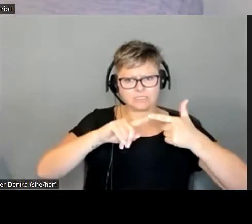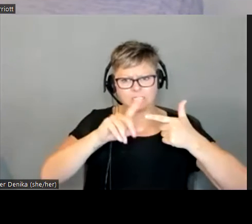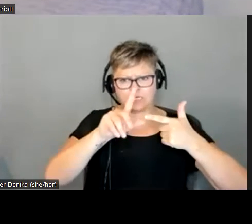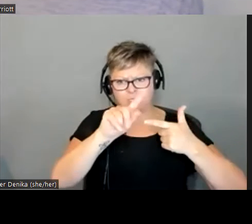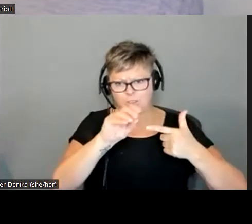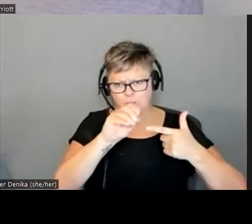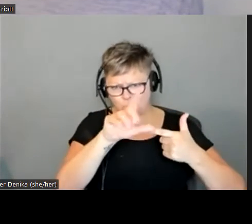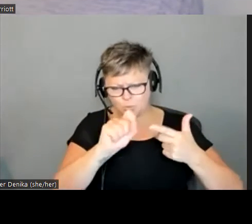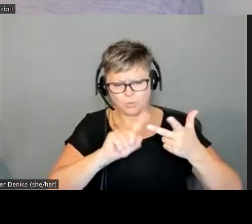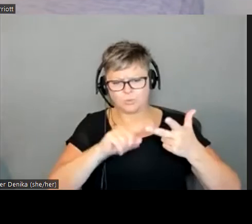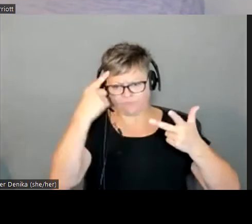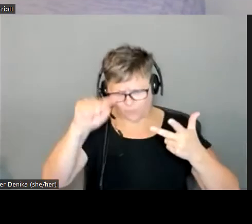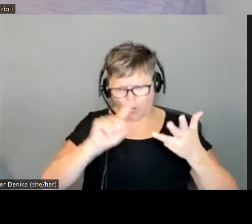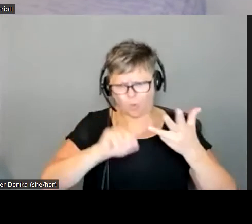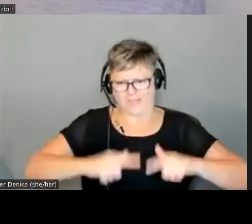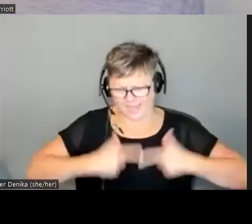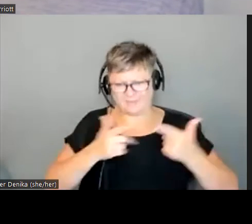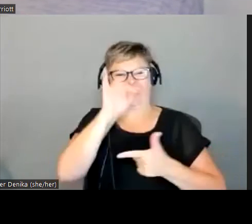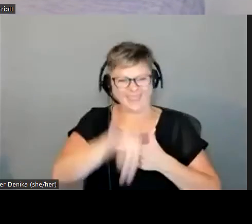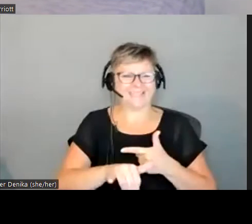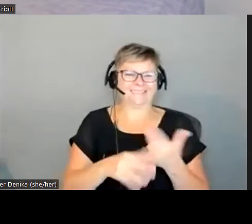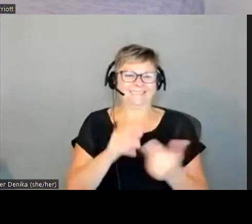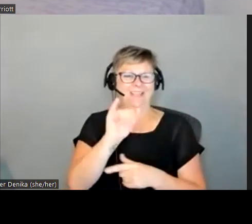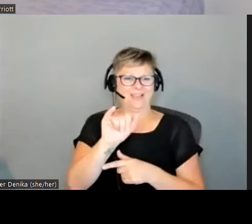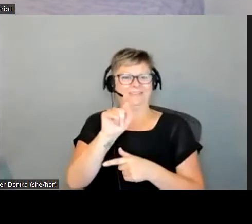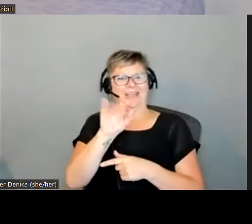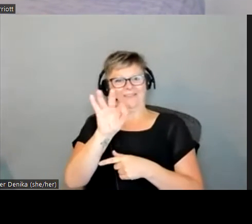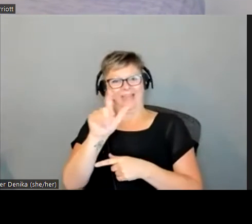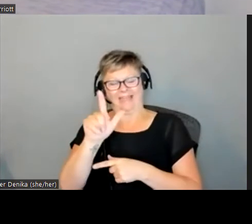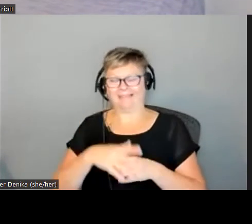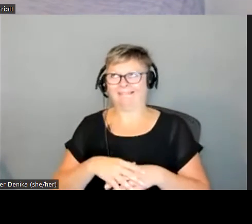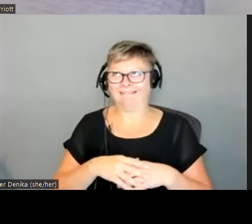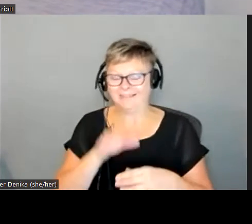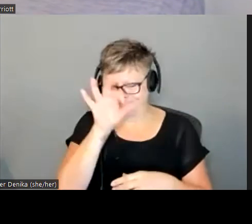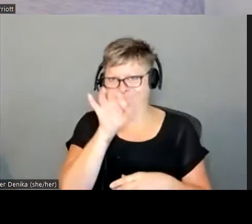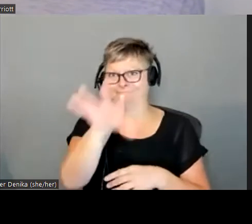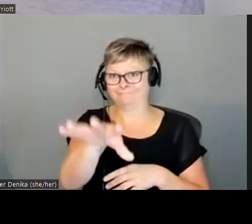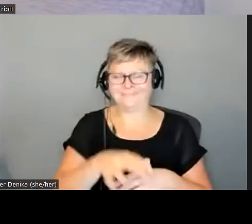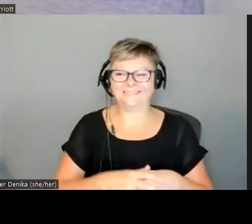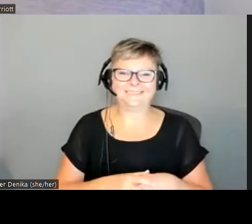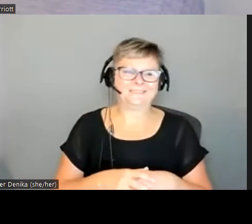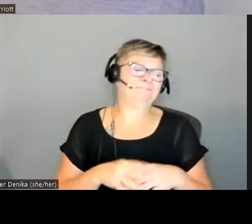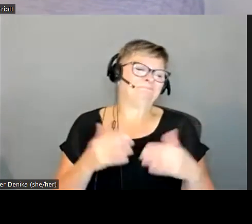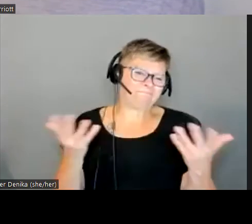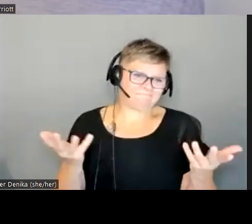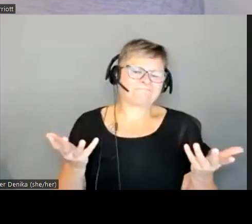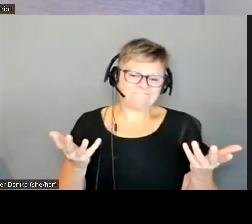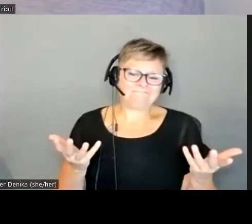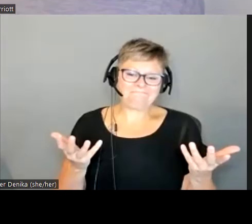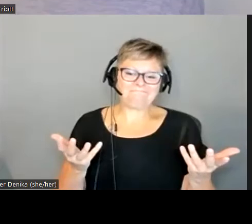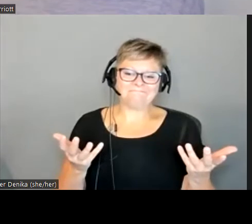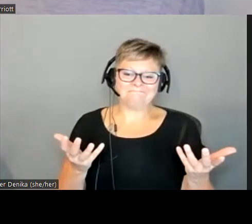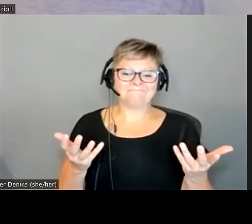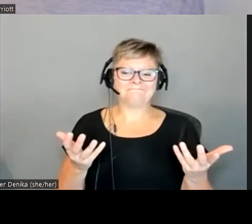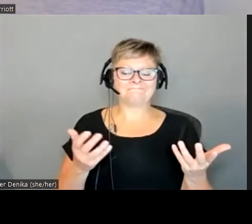Tools for Living. There we go. Just had to squeeze that out of me. But I was